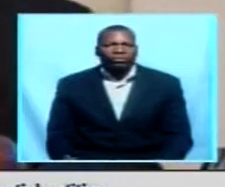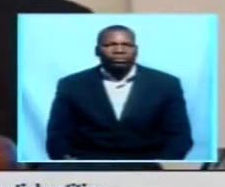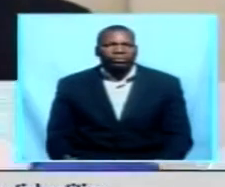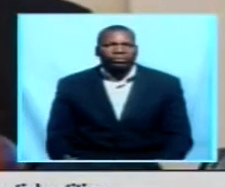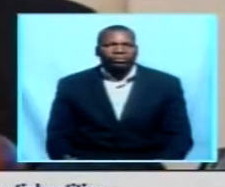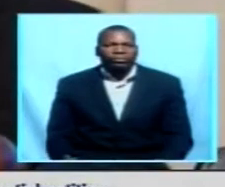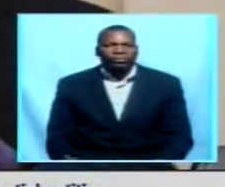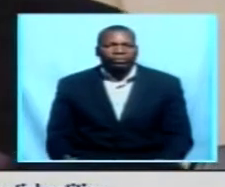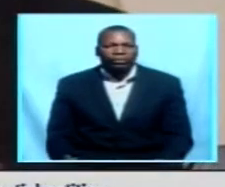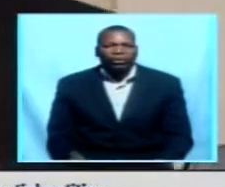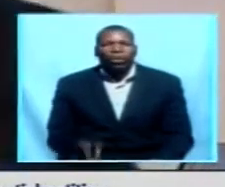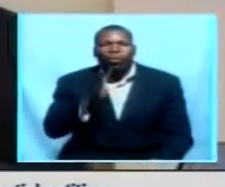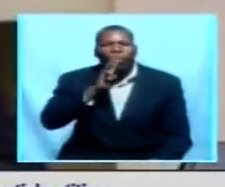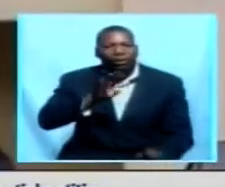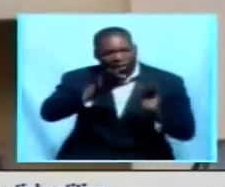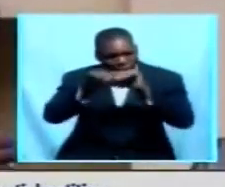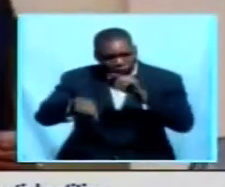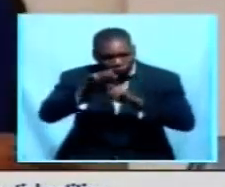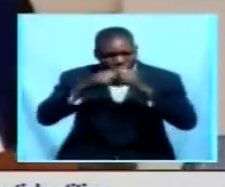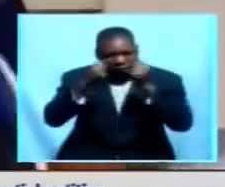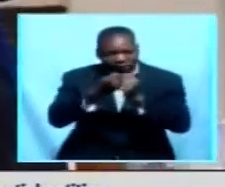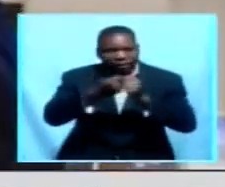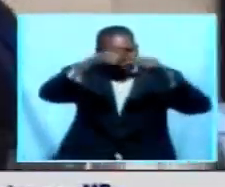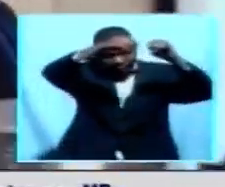Zesco Victoria Falls Football Club.